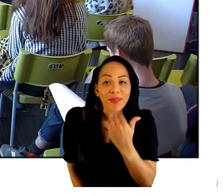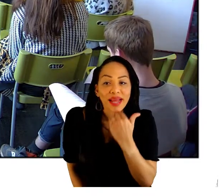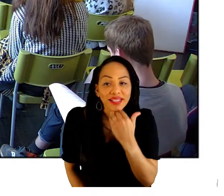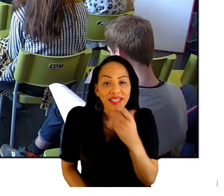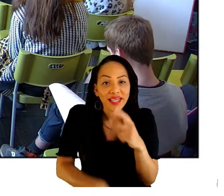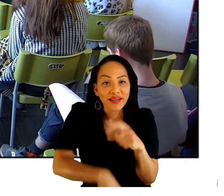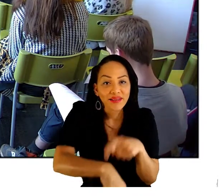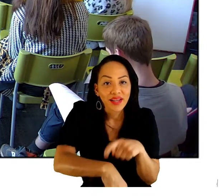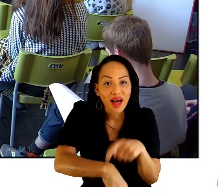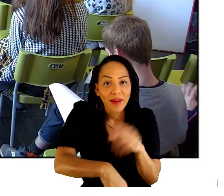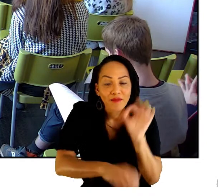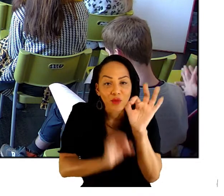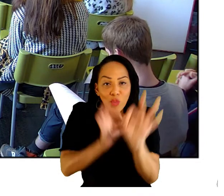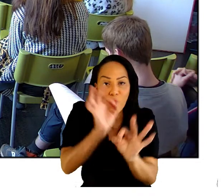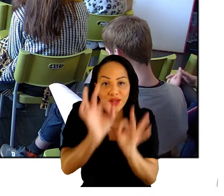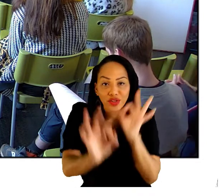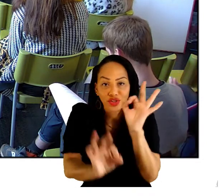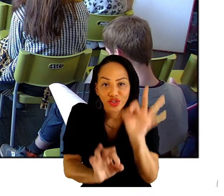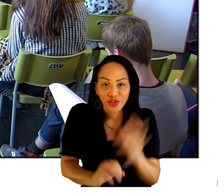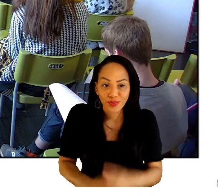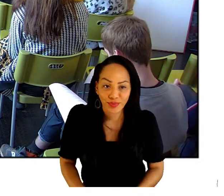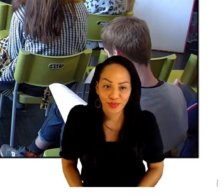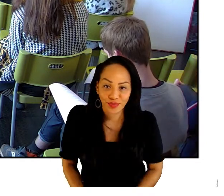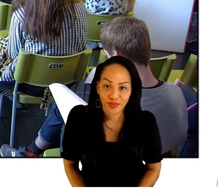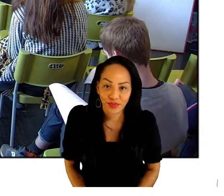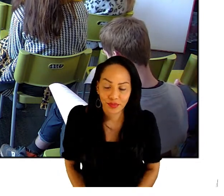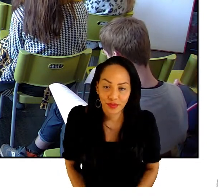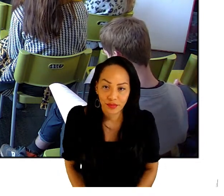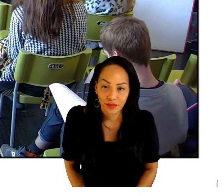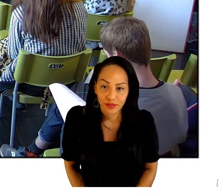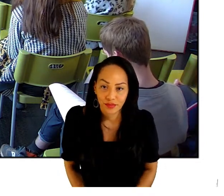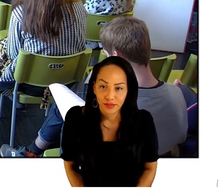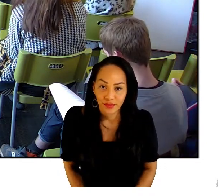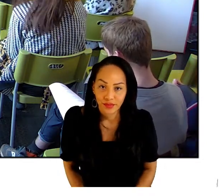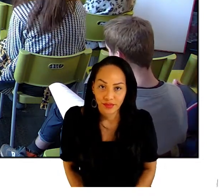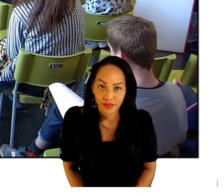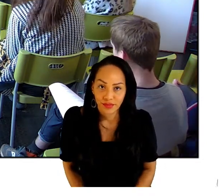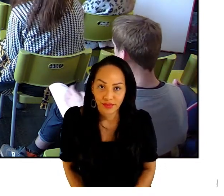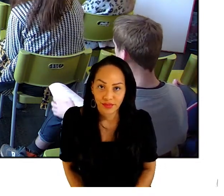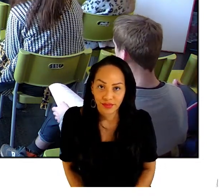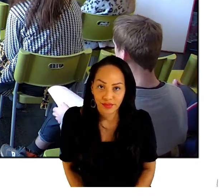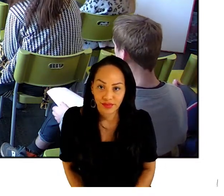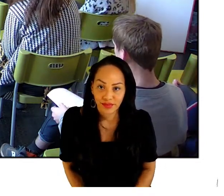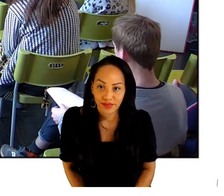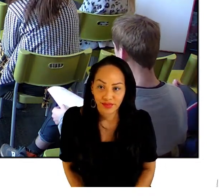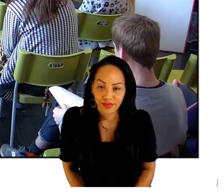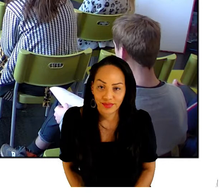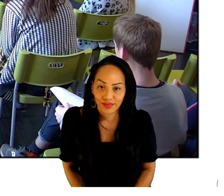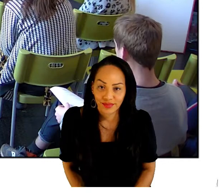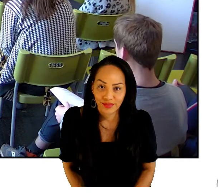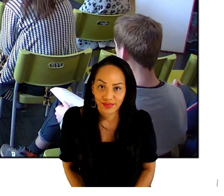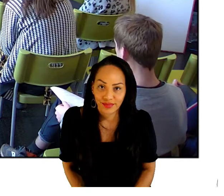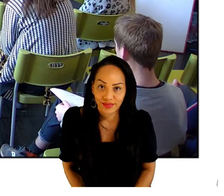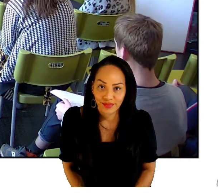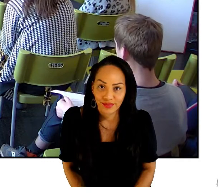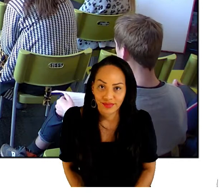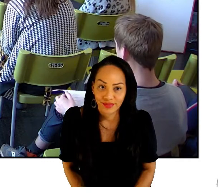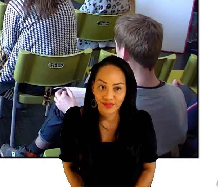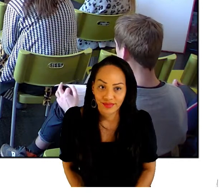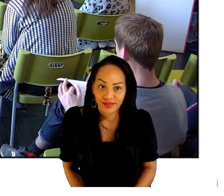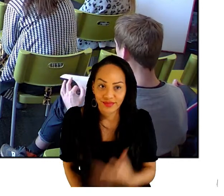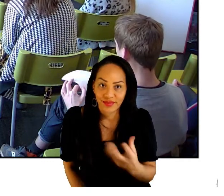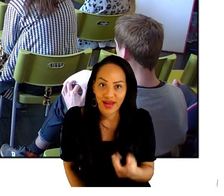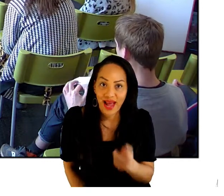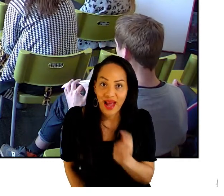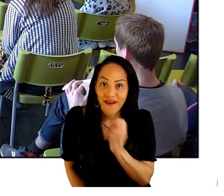got one? Or, oh, Vic. We've got a microphone. Anyone who's reading a question, you got to speak